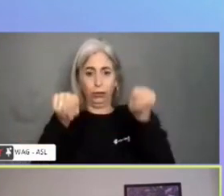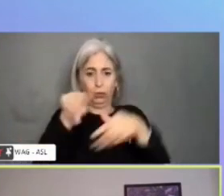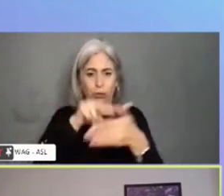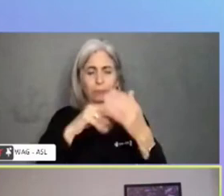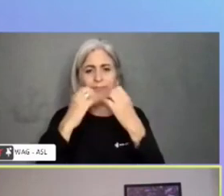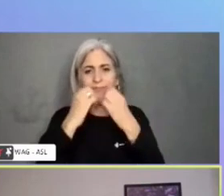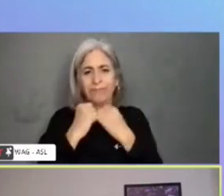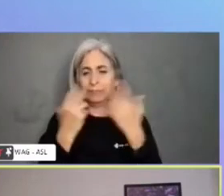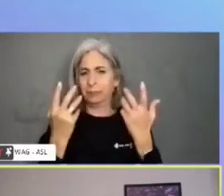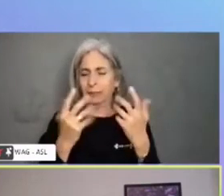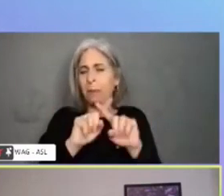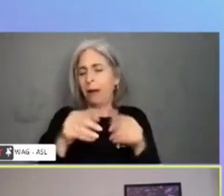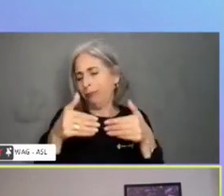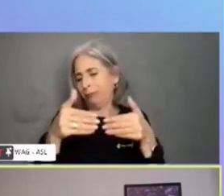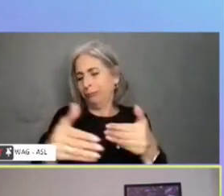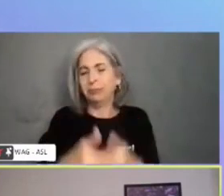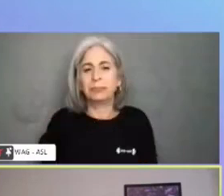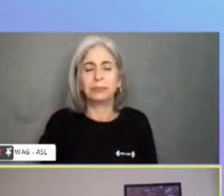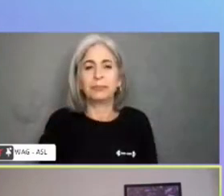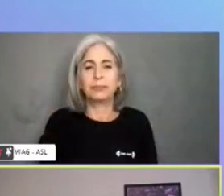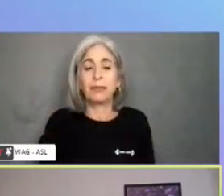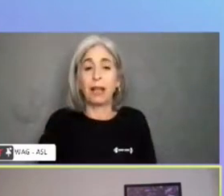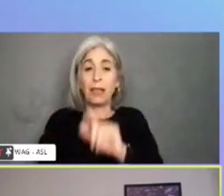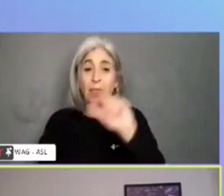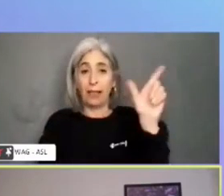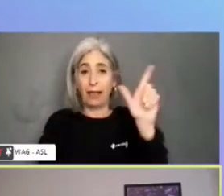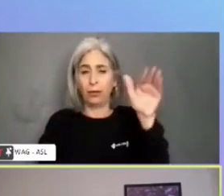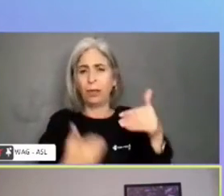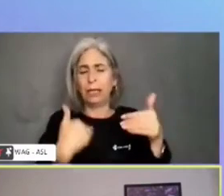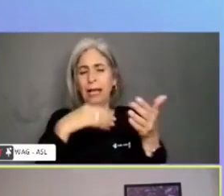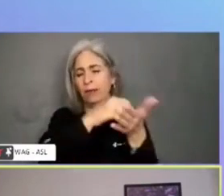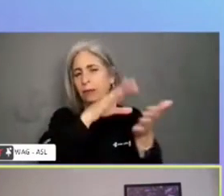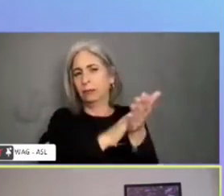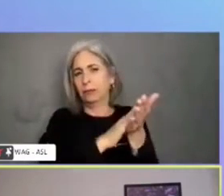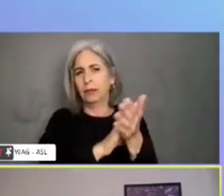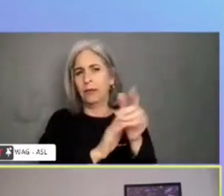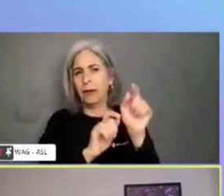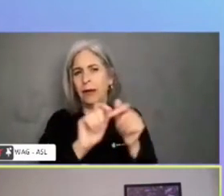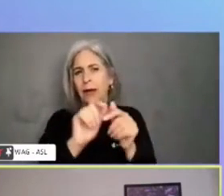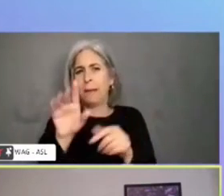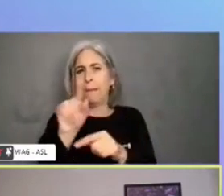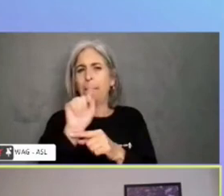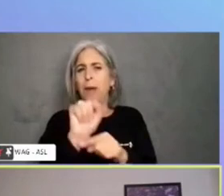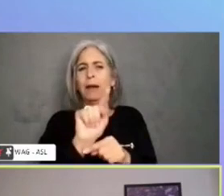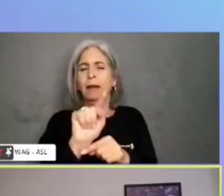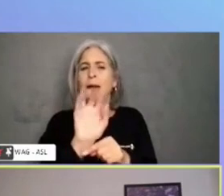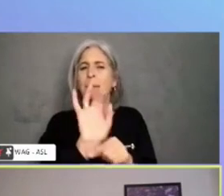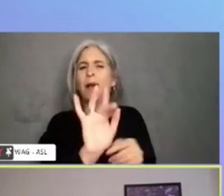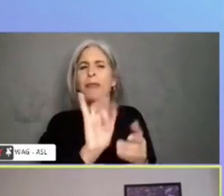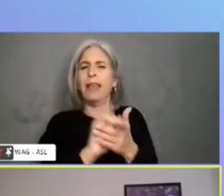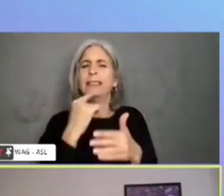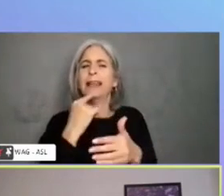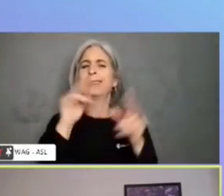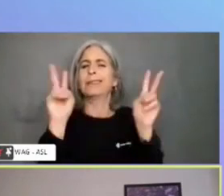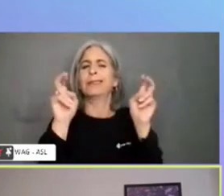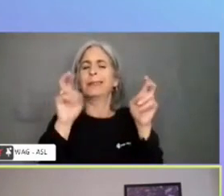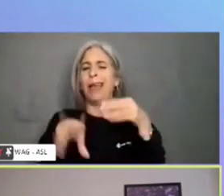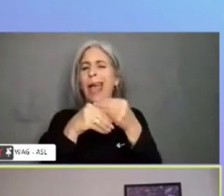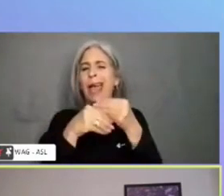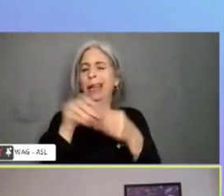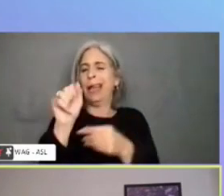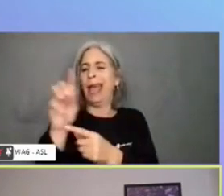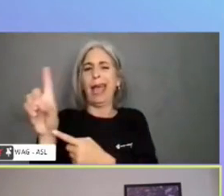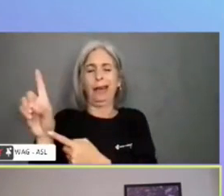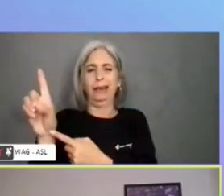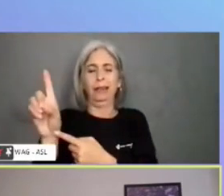going. On the left, I've got the markup for a button that says add. And before we go any further,